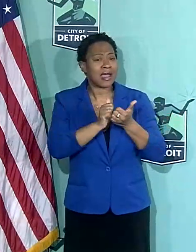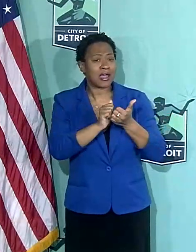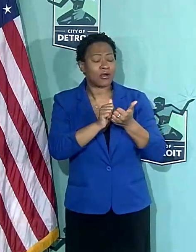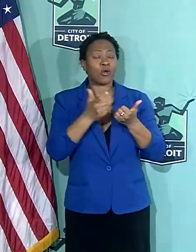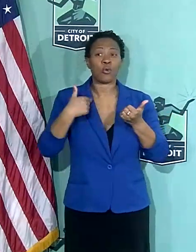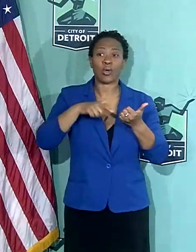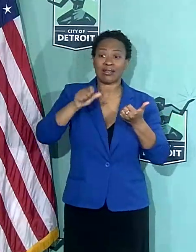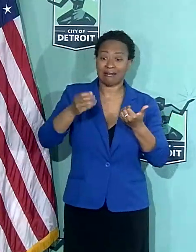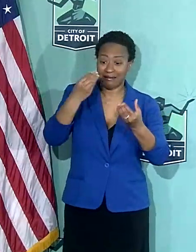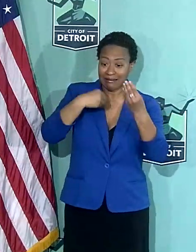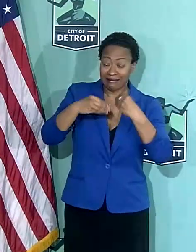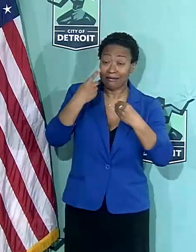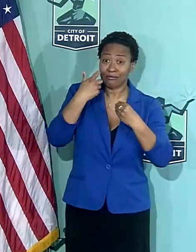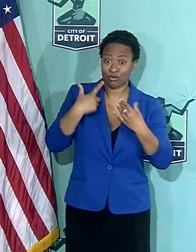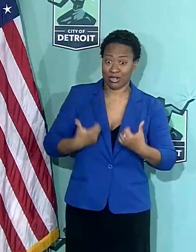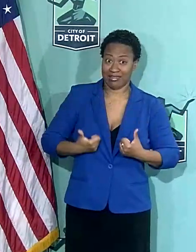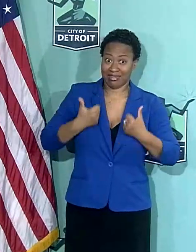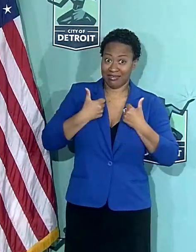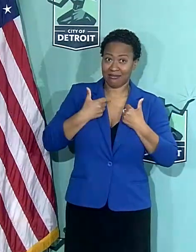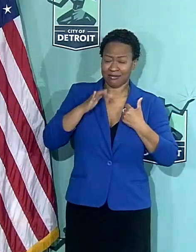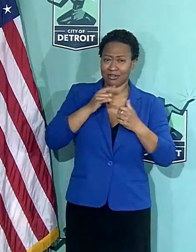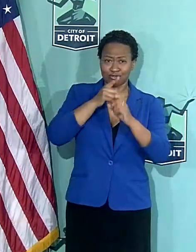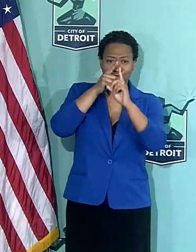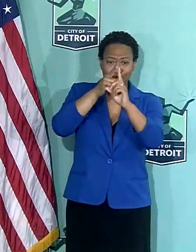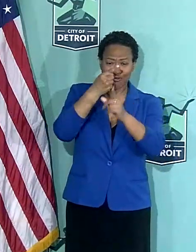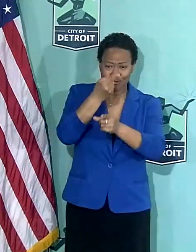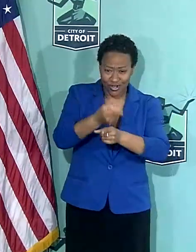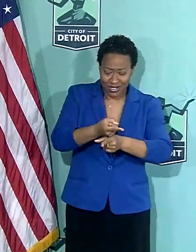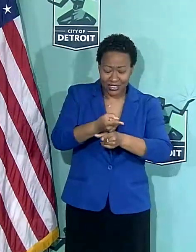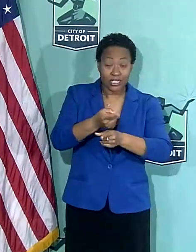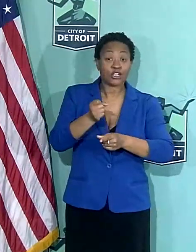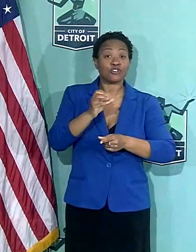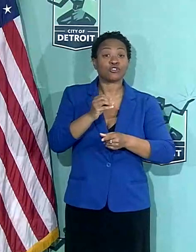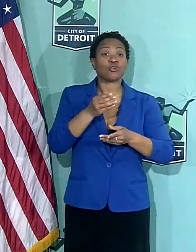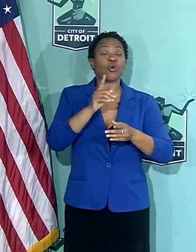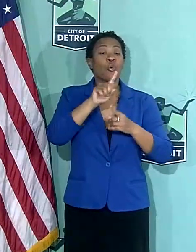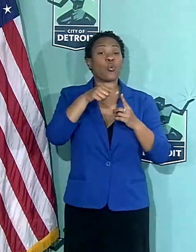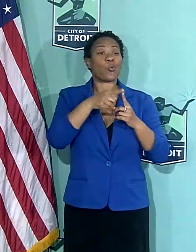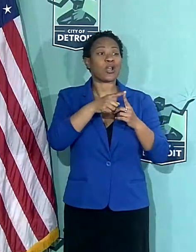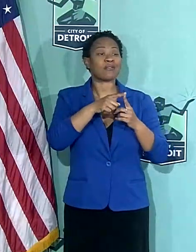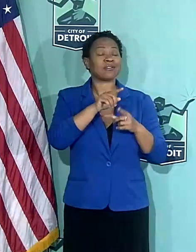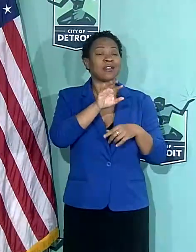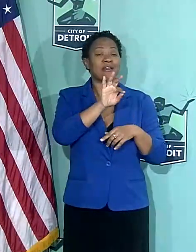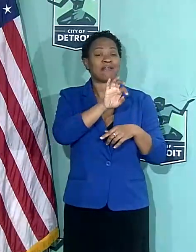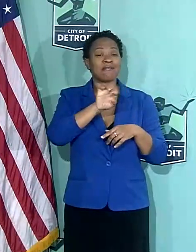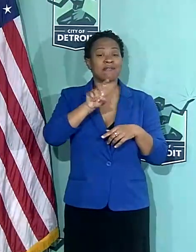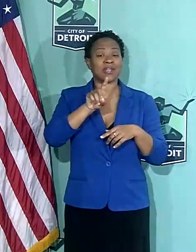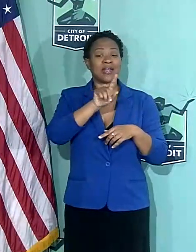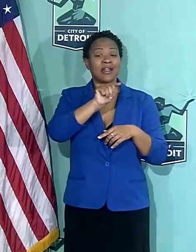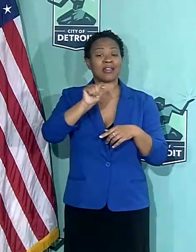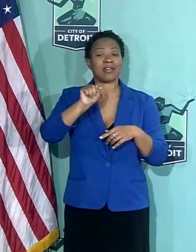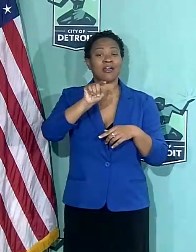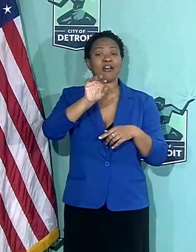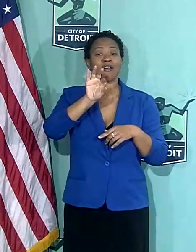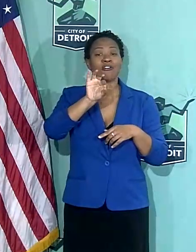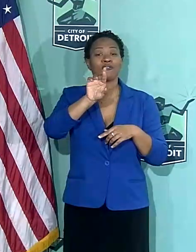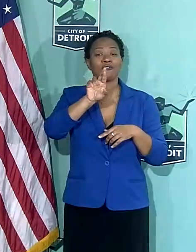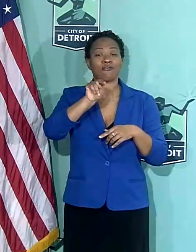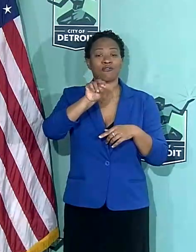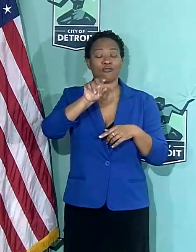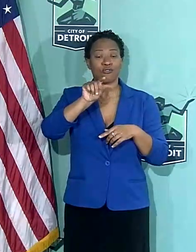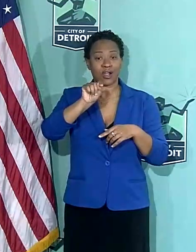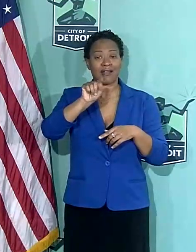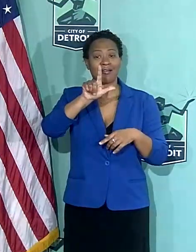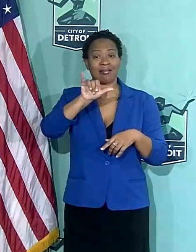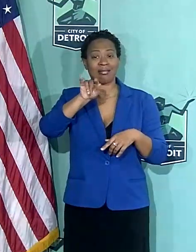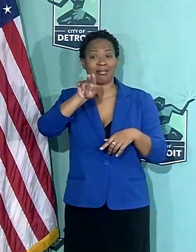can all eat to live? Because ultimately, that's what we want to do. And when Feed the Front Lines showed up and they wanted us to assist,